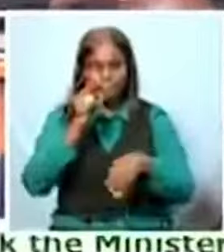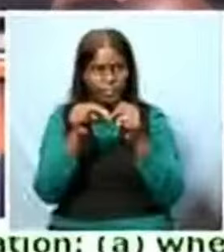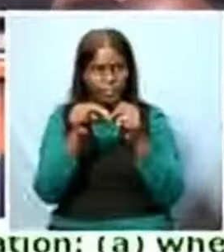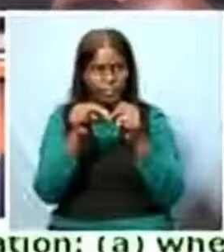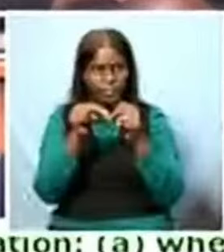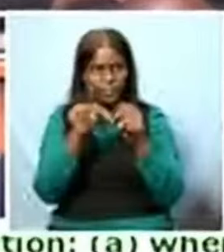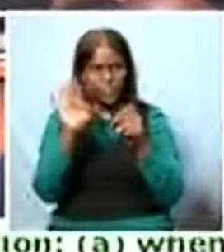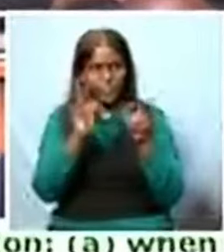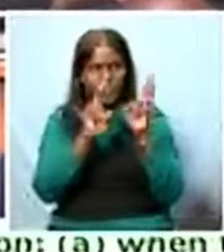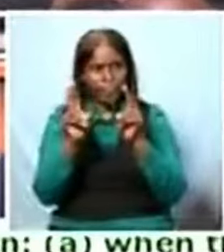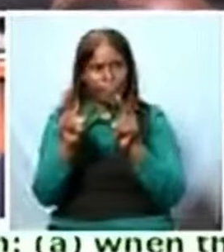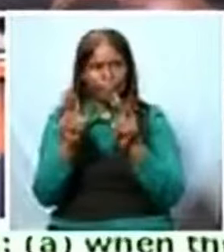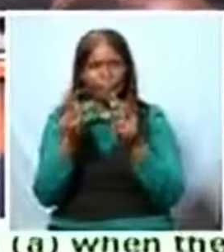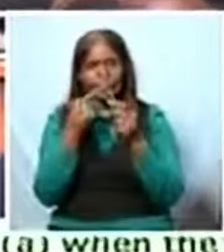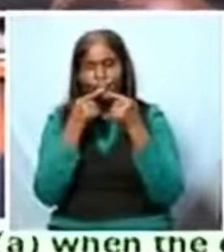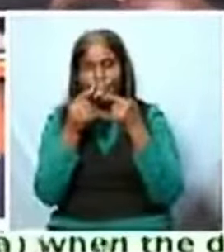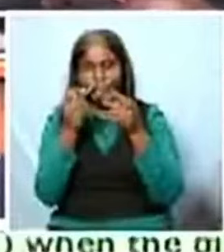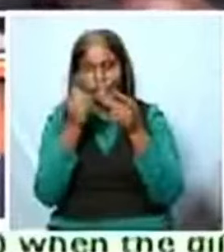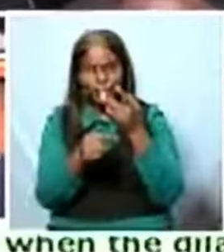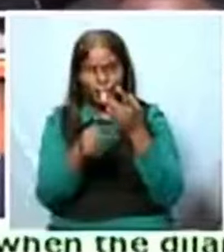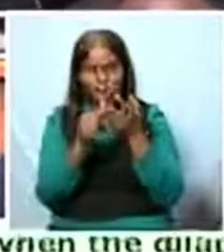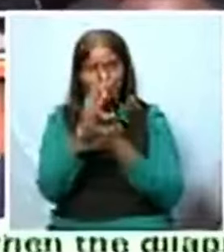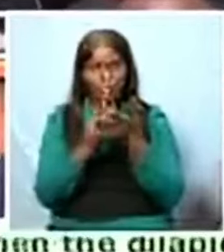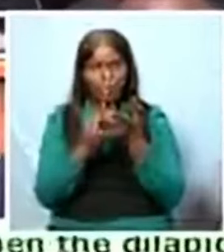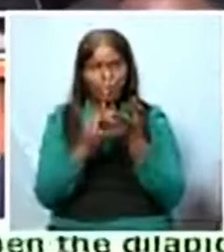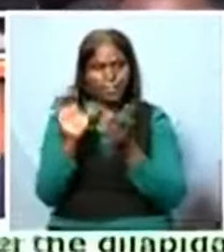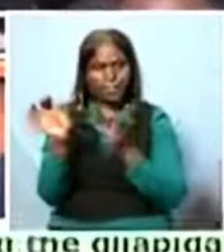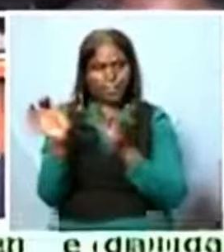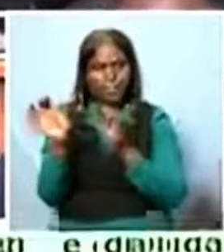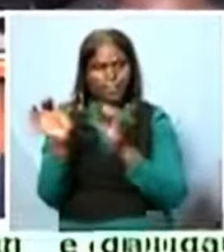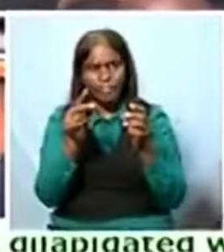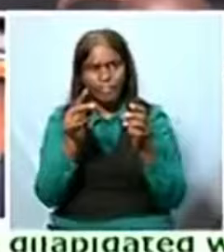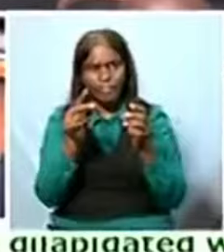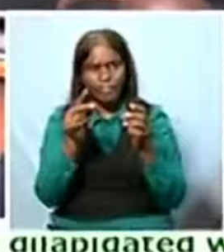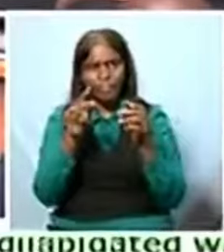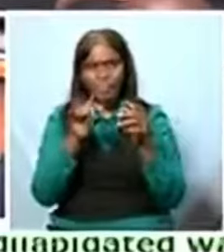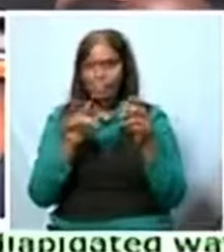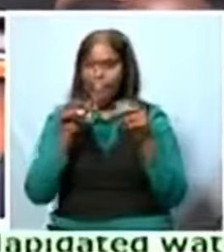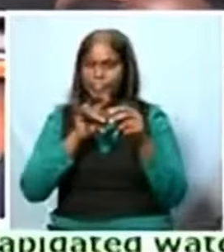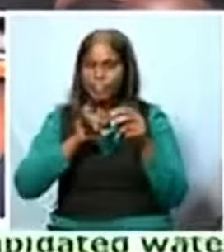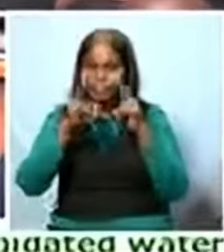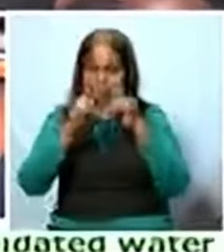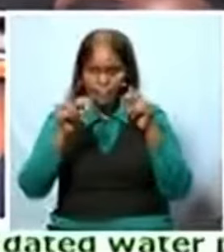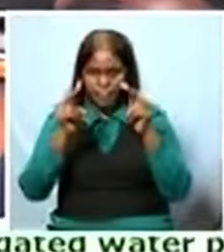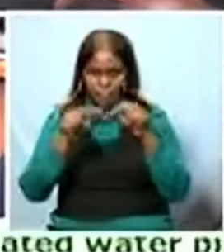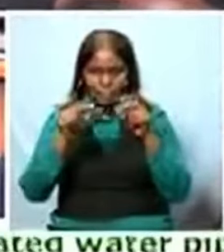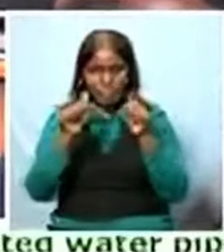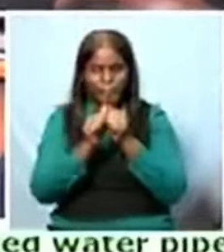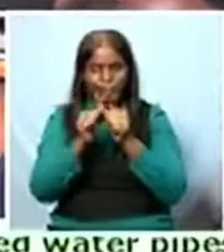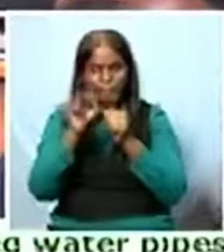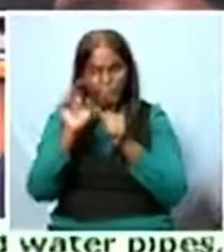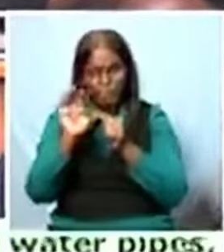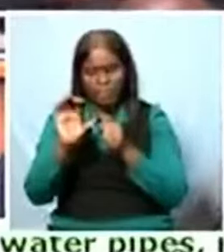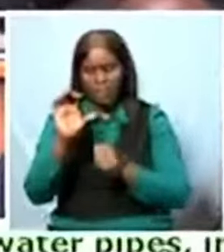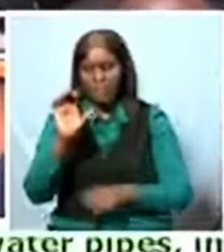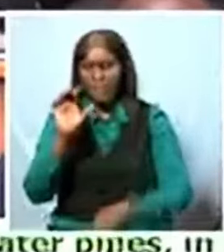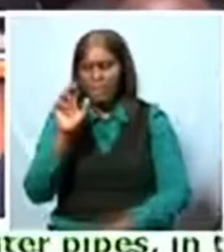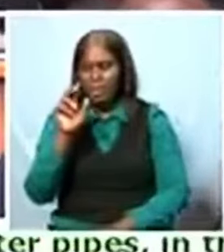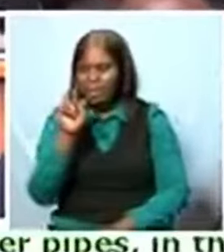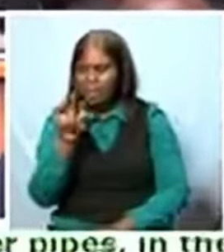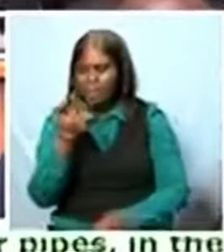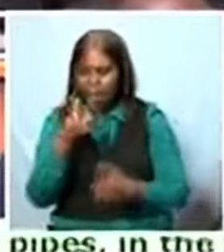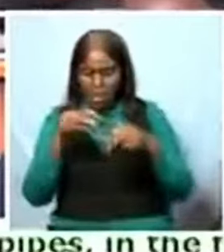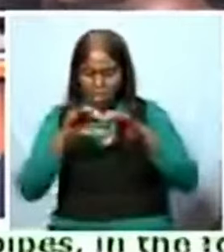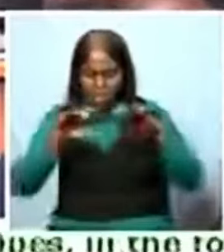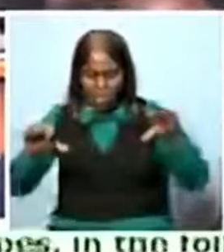Honourable Minister is that certain sections of Ndeke Village and Ndeke Changa have had pipes